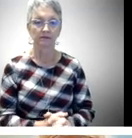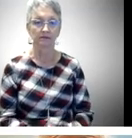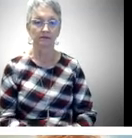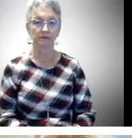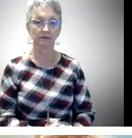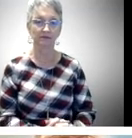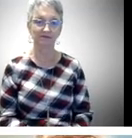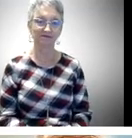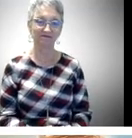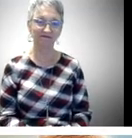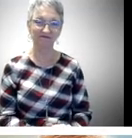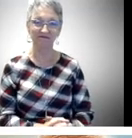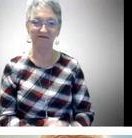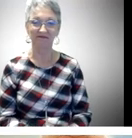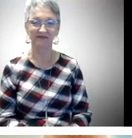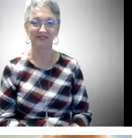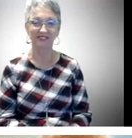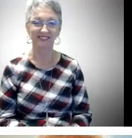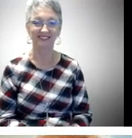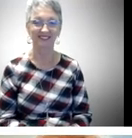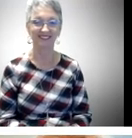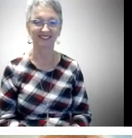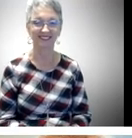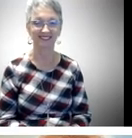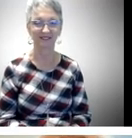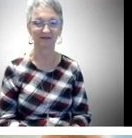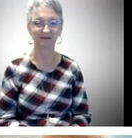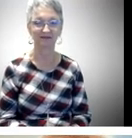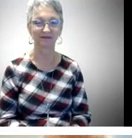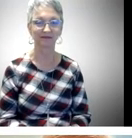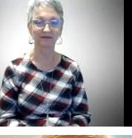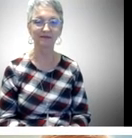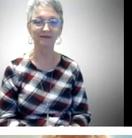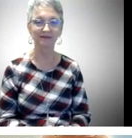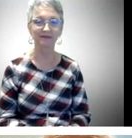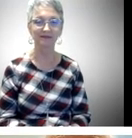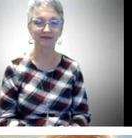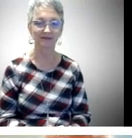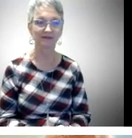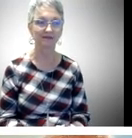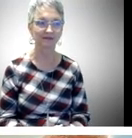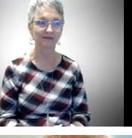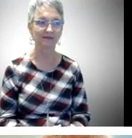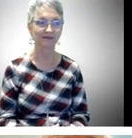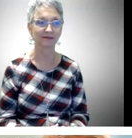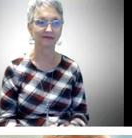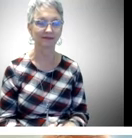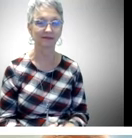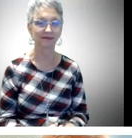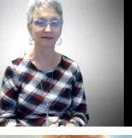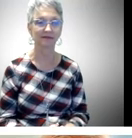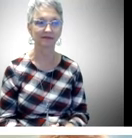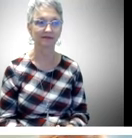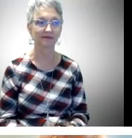got a lot of problems. We got problems with lawyers, we got problems with judges, we got problems with professionals, doctors and social workers and all these